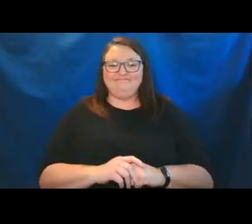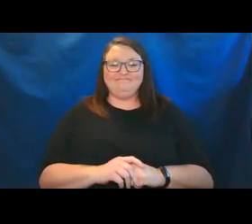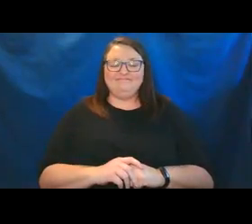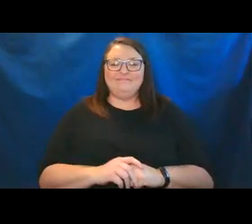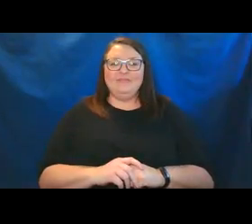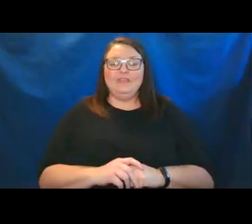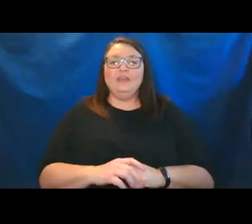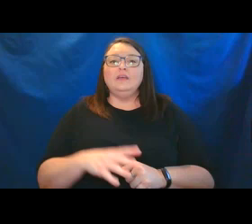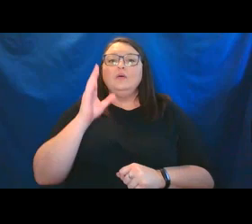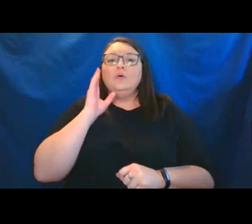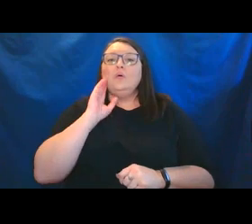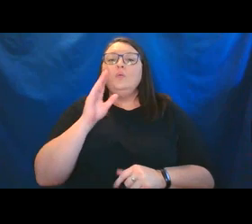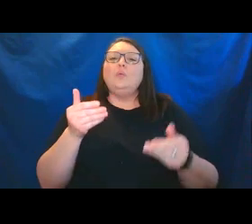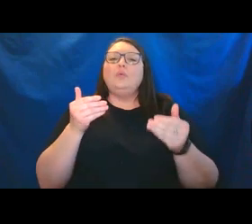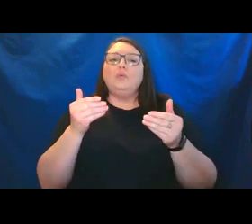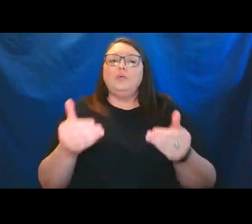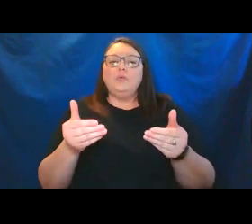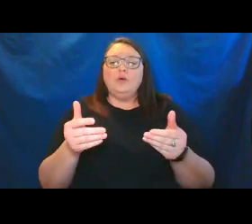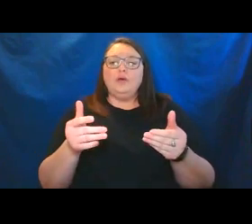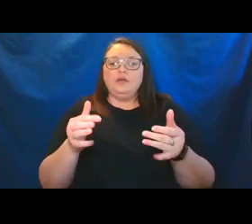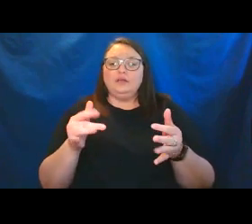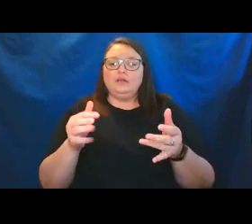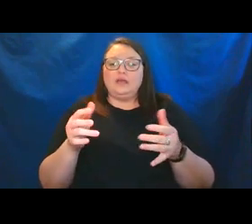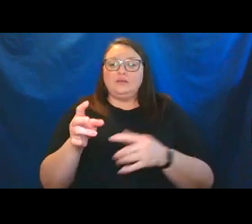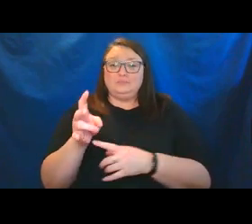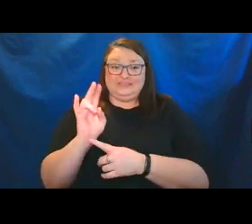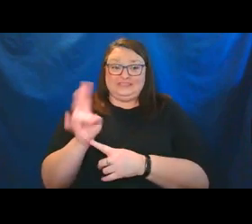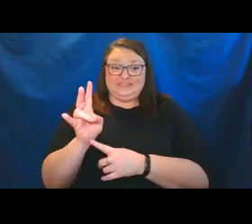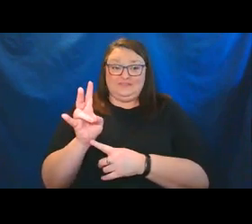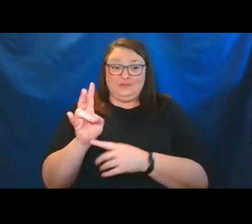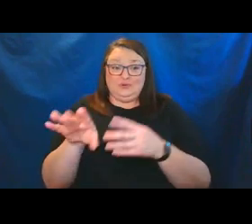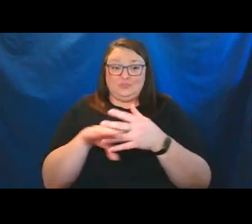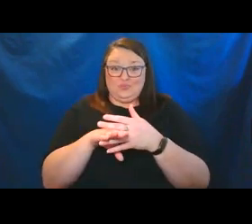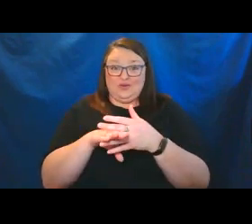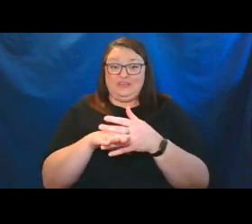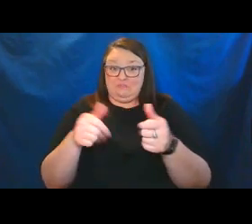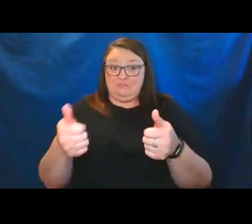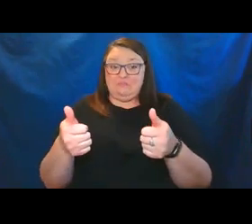We'll do a 7-minute break. How's that?